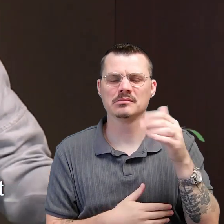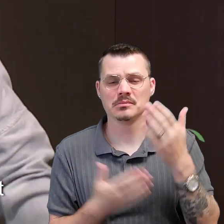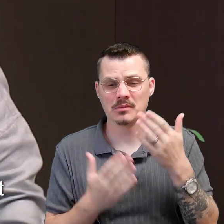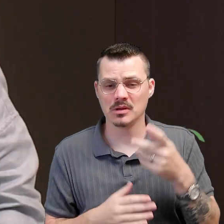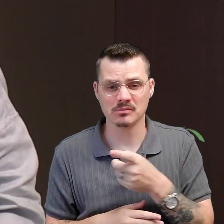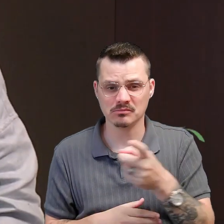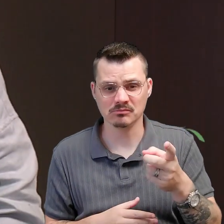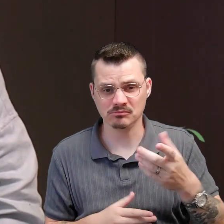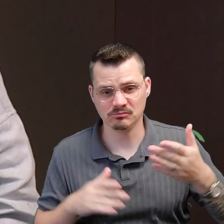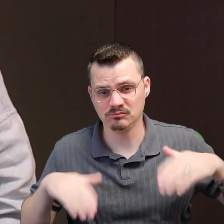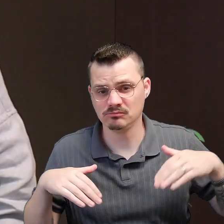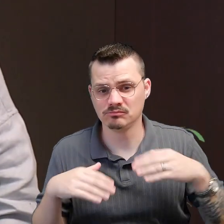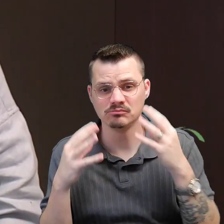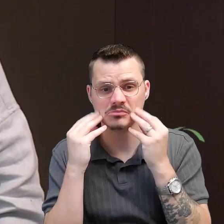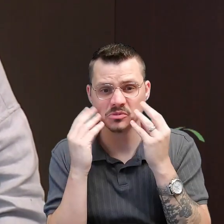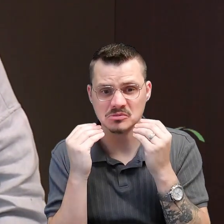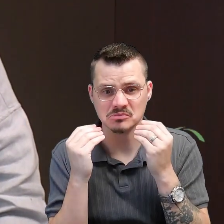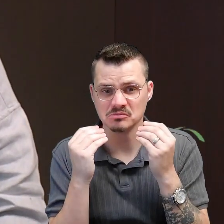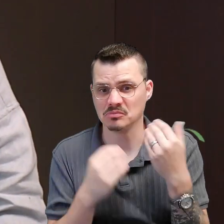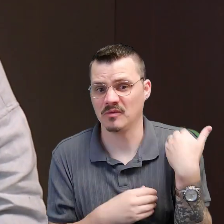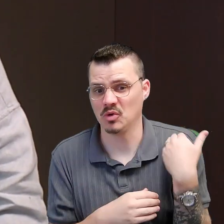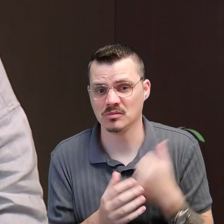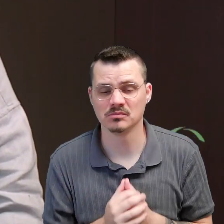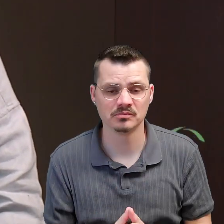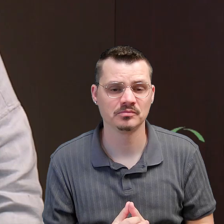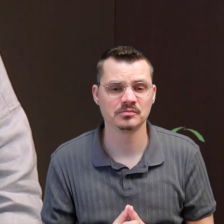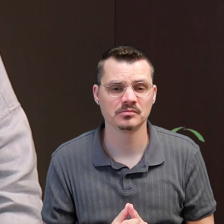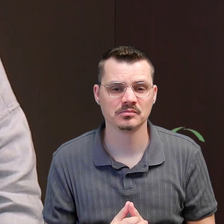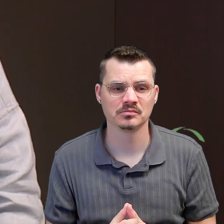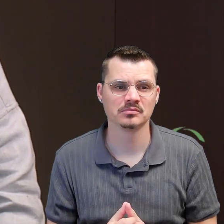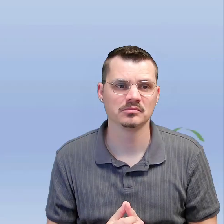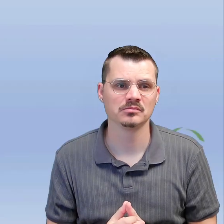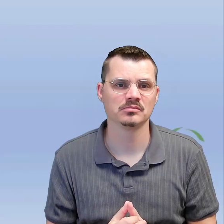that may have not experienced one in your lifetime.